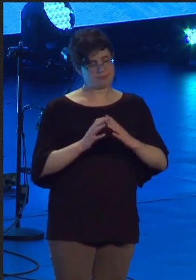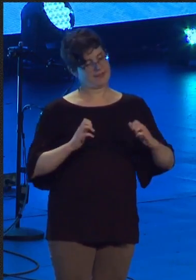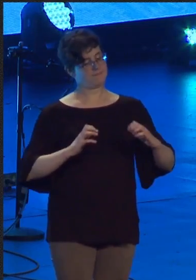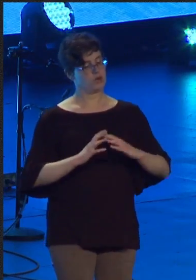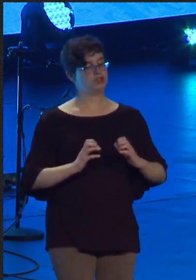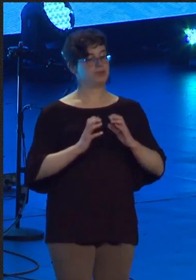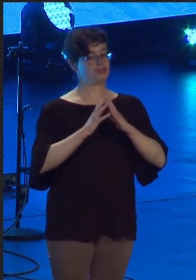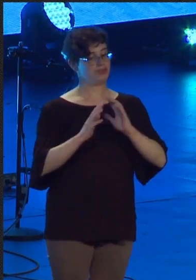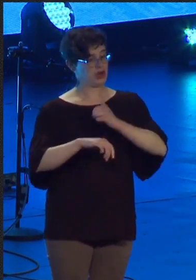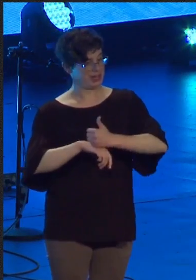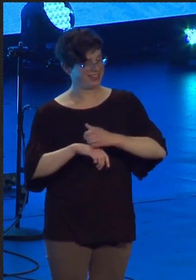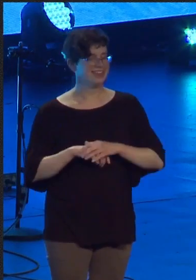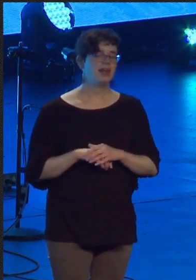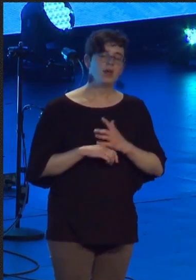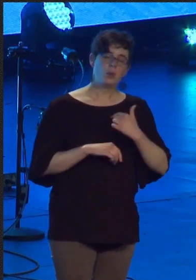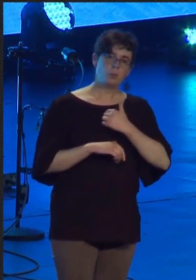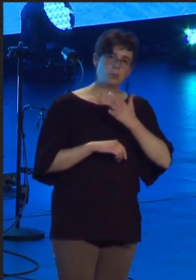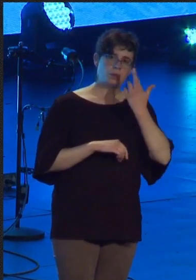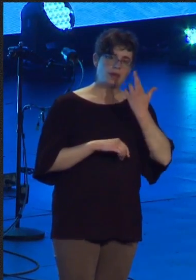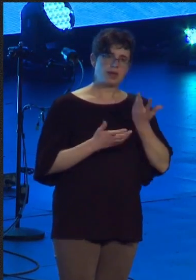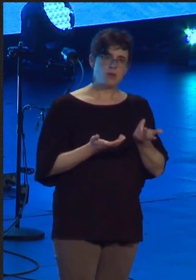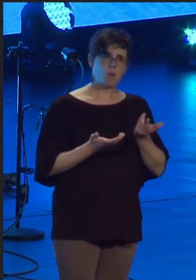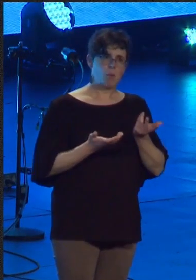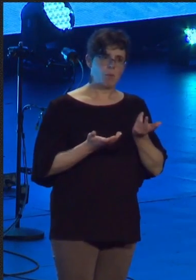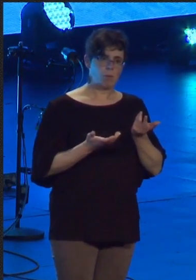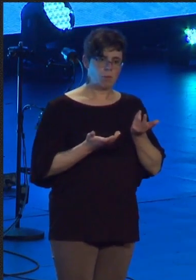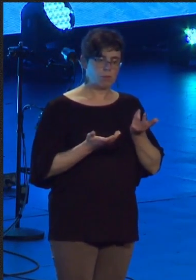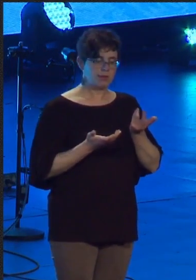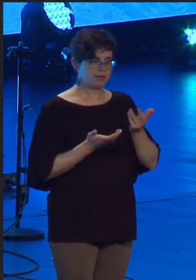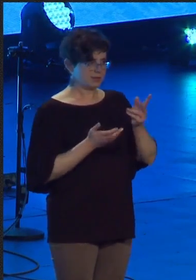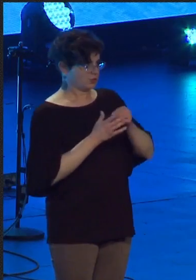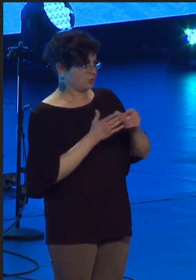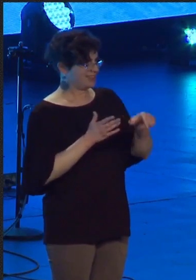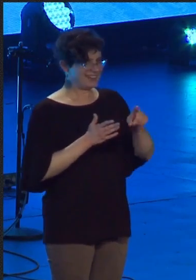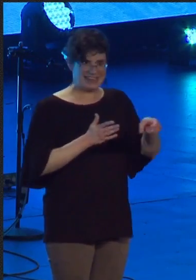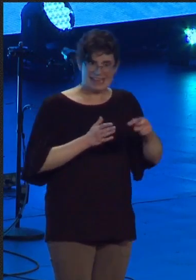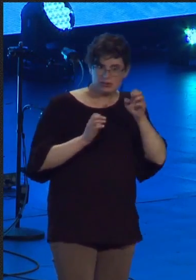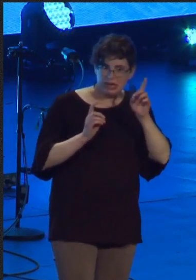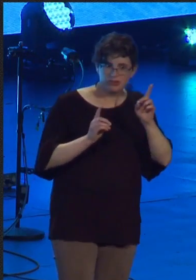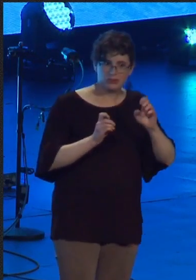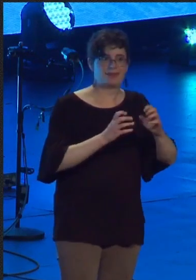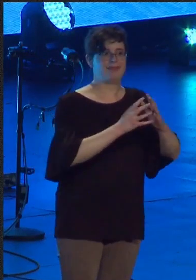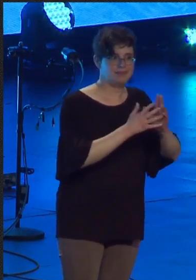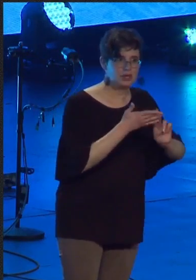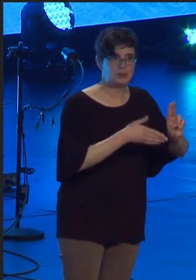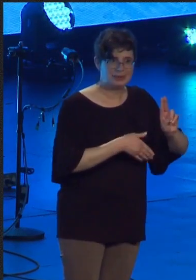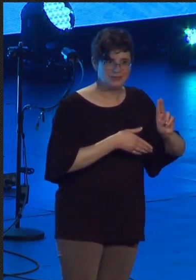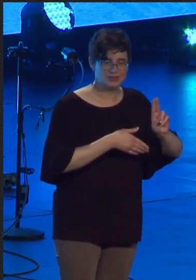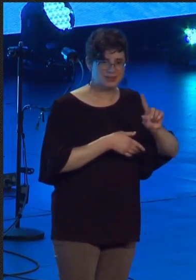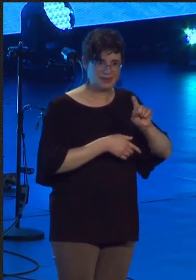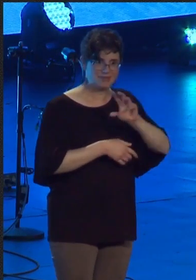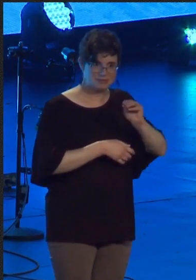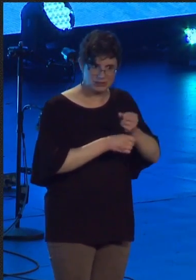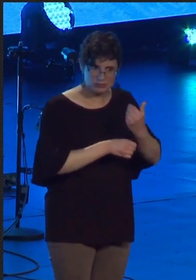John Alexis Edgren realized some of the preaching that was being done needed a little bit of education. And so he, together with another student, started this university 150 years